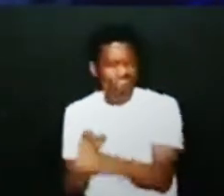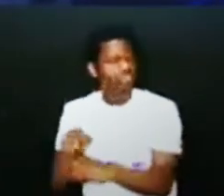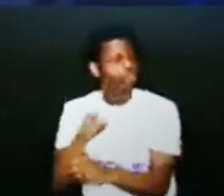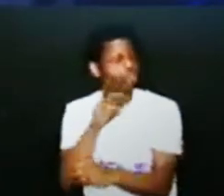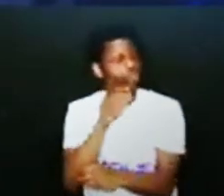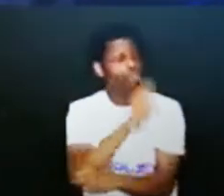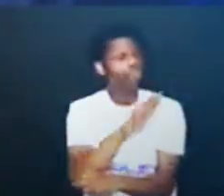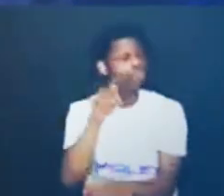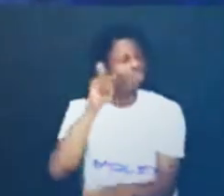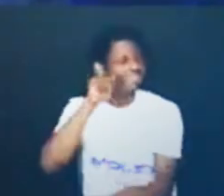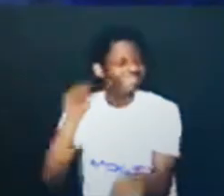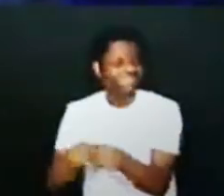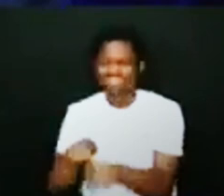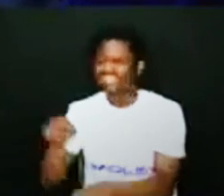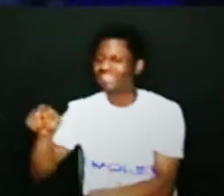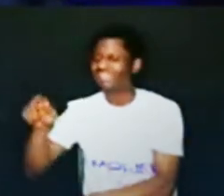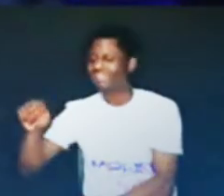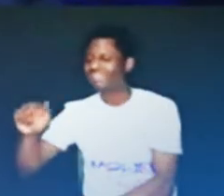to his brother Amnon.